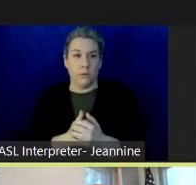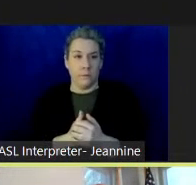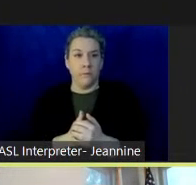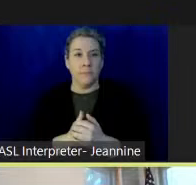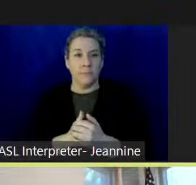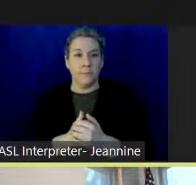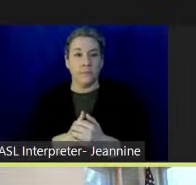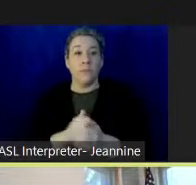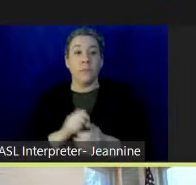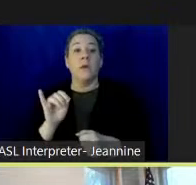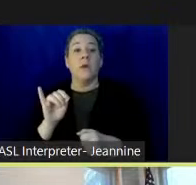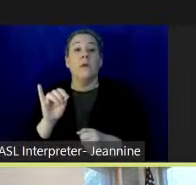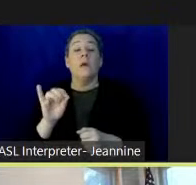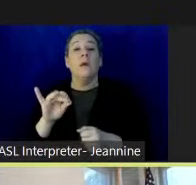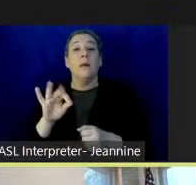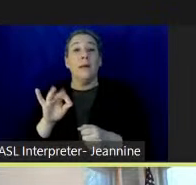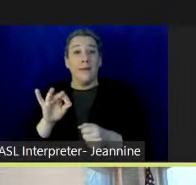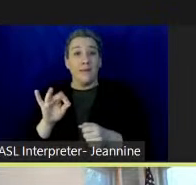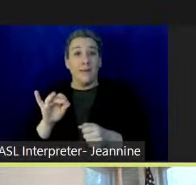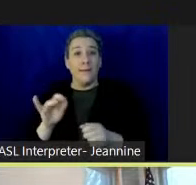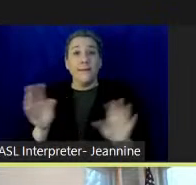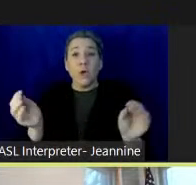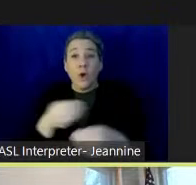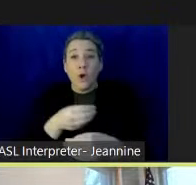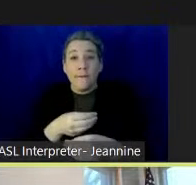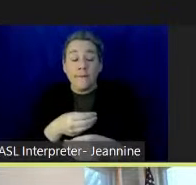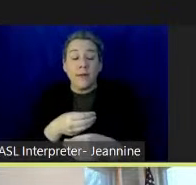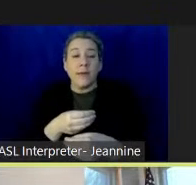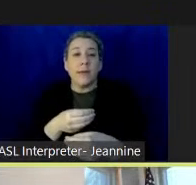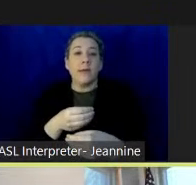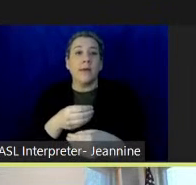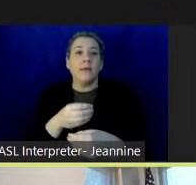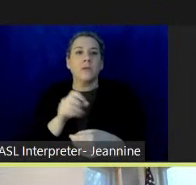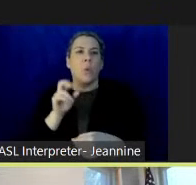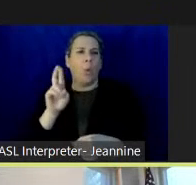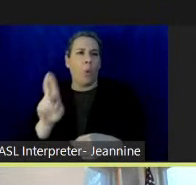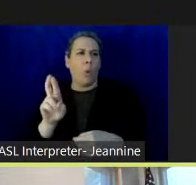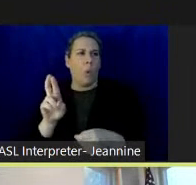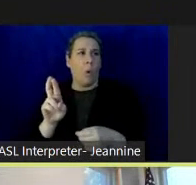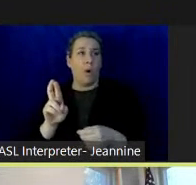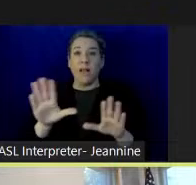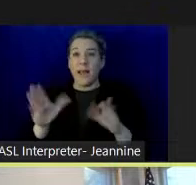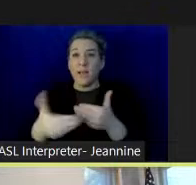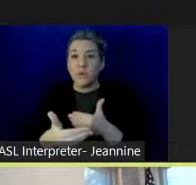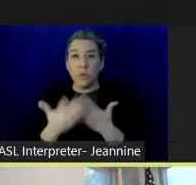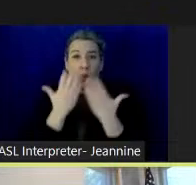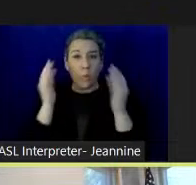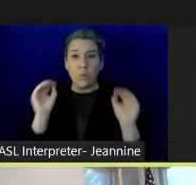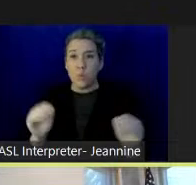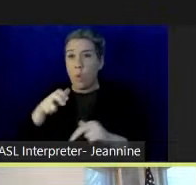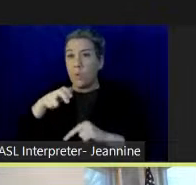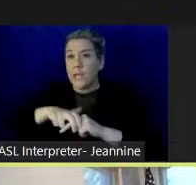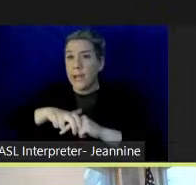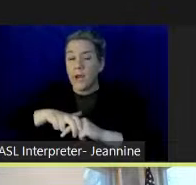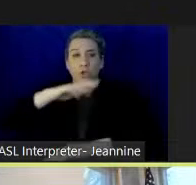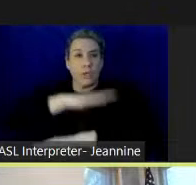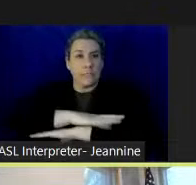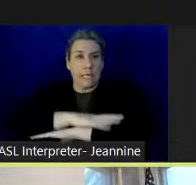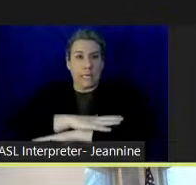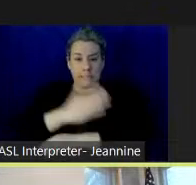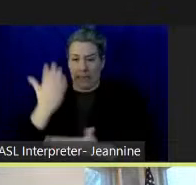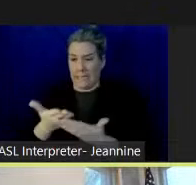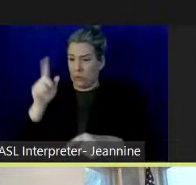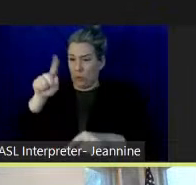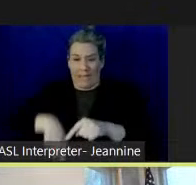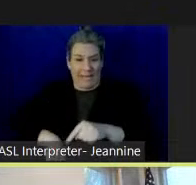If our space that we're occupying, our office space or this classroom, is devoid of chairs or desks or tables or things that we can't physically move